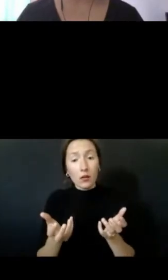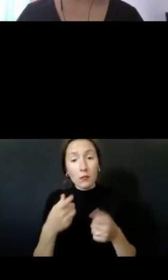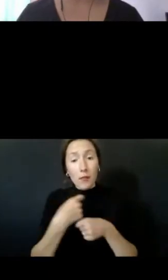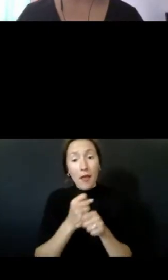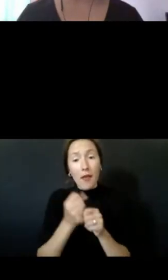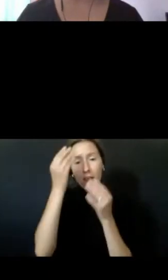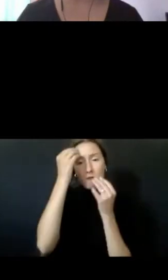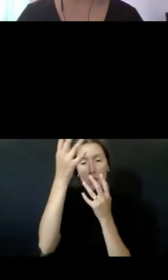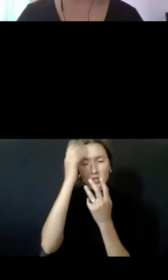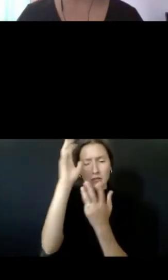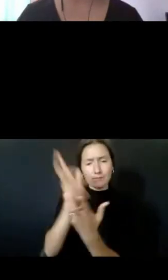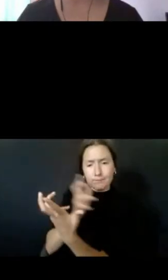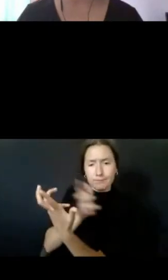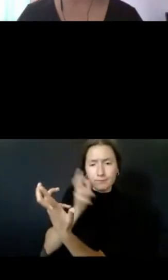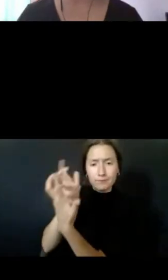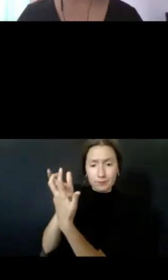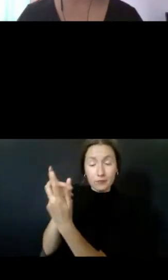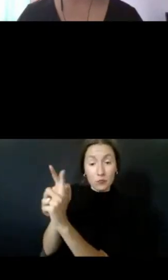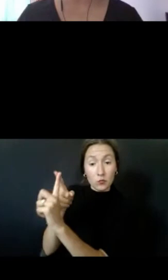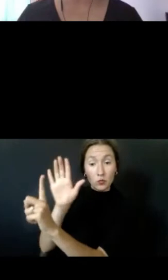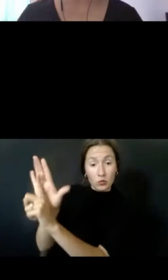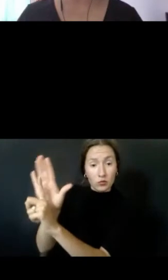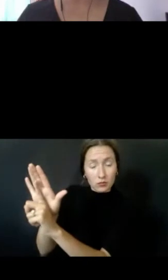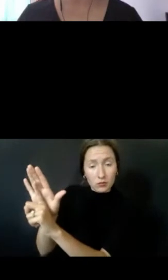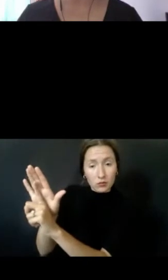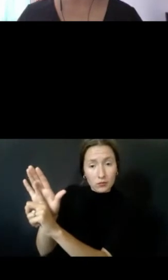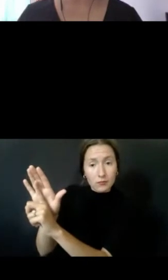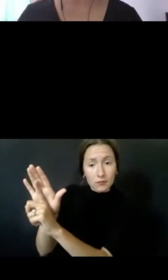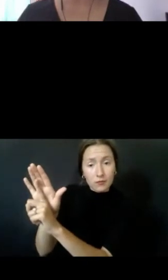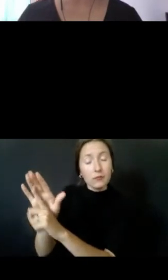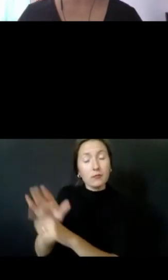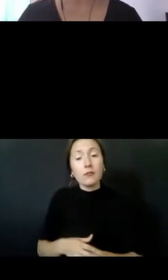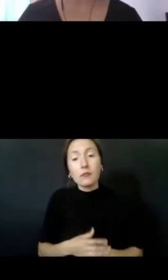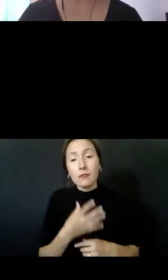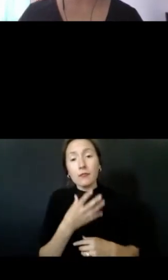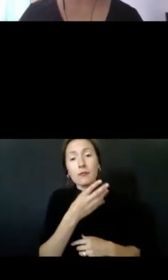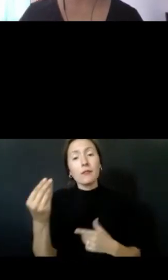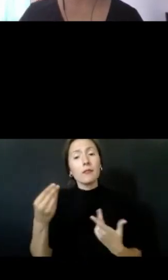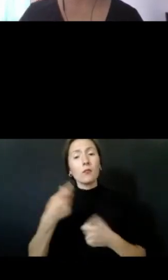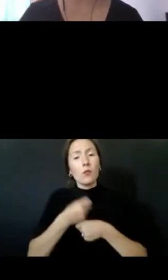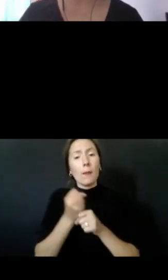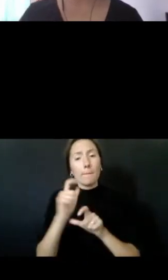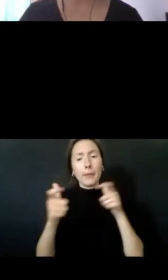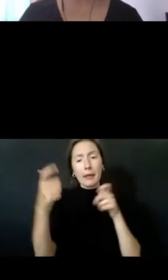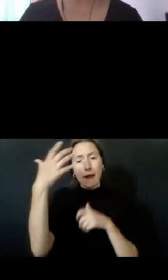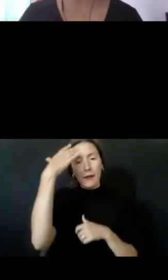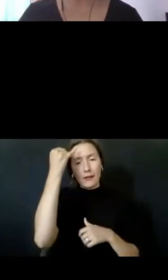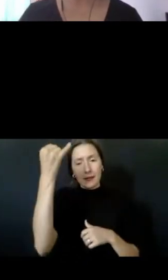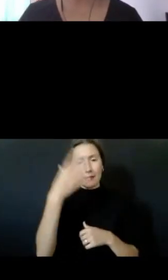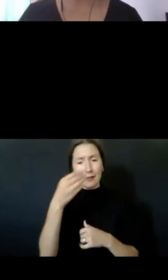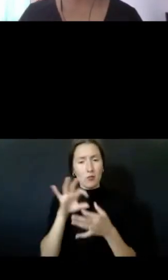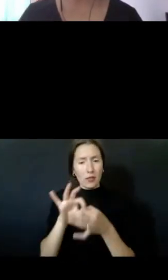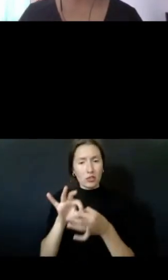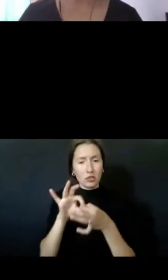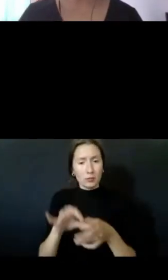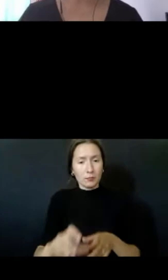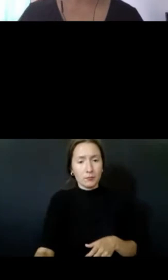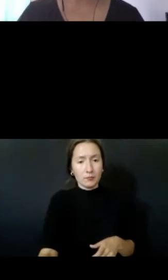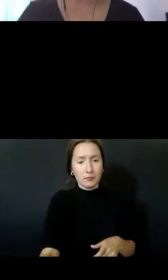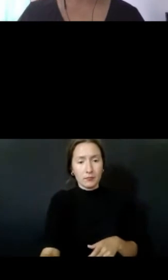multiple media and give alternatives to visuals and audios. And we also want to customize